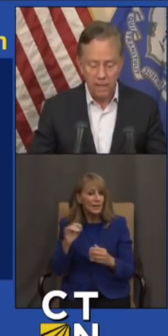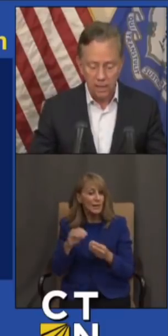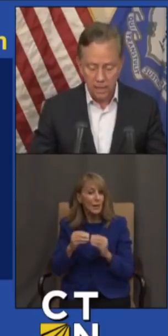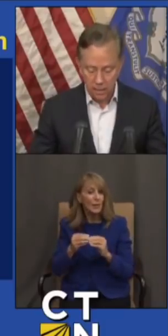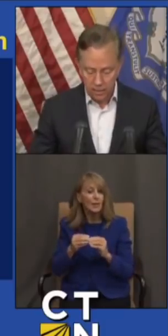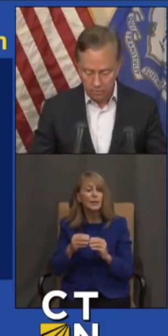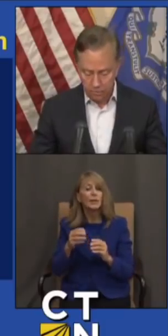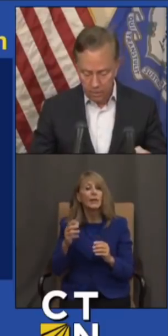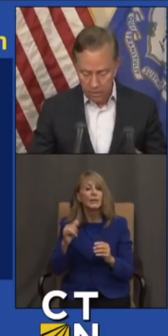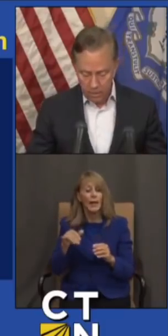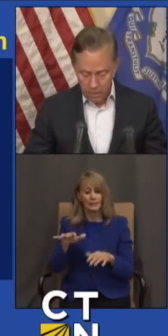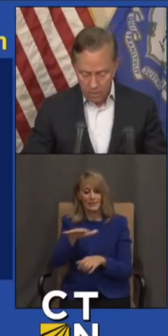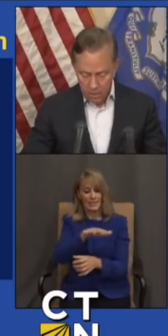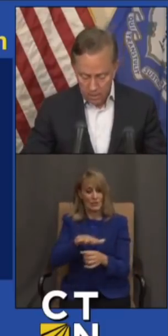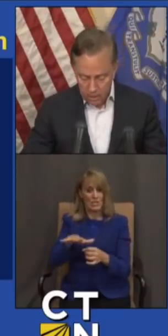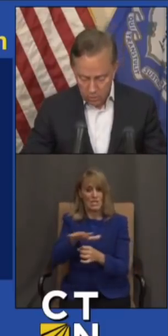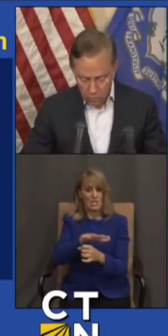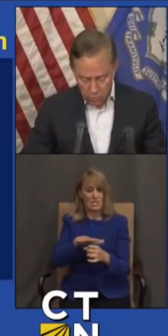Naugatuck Valley,